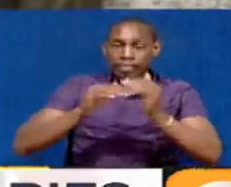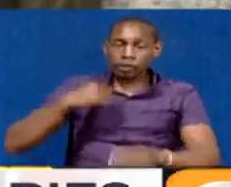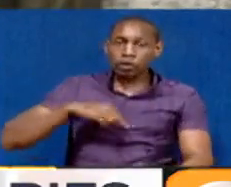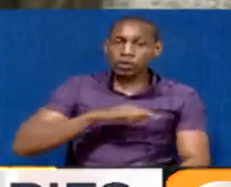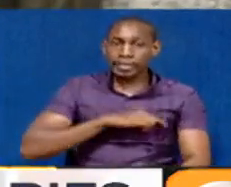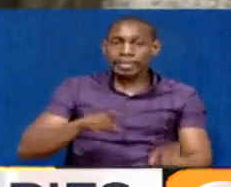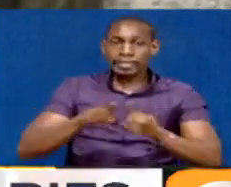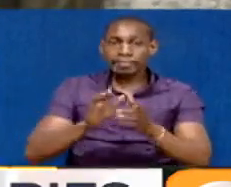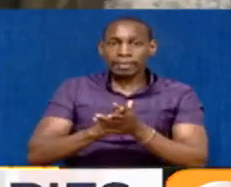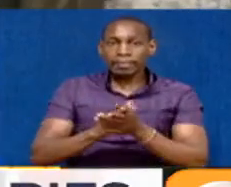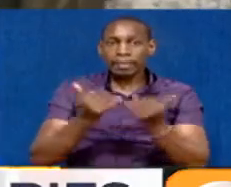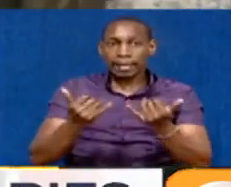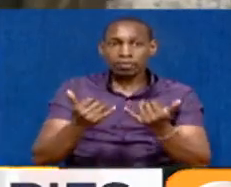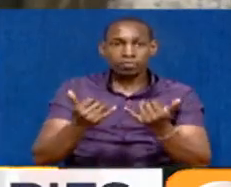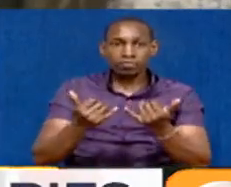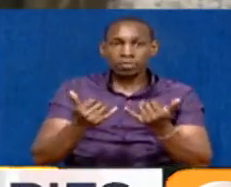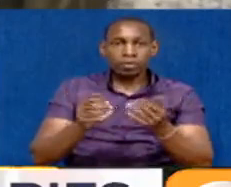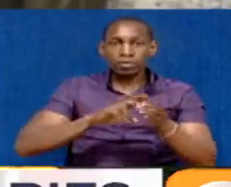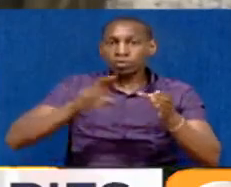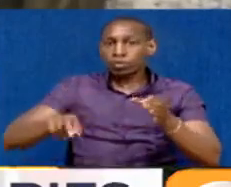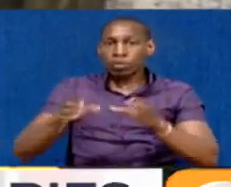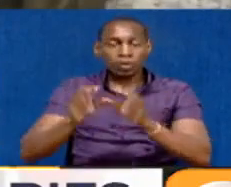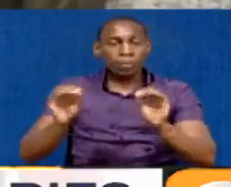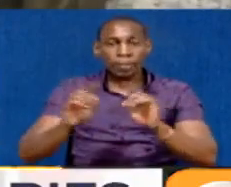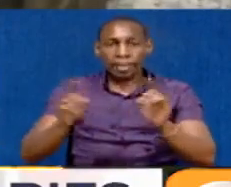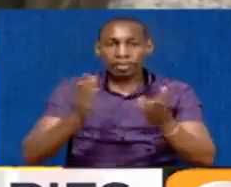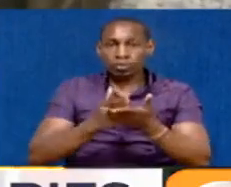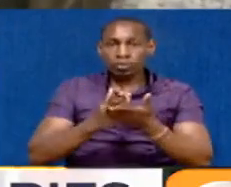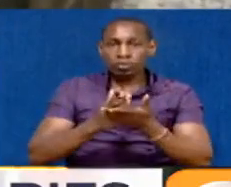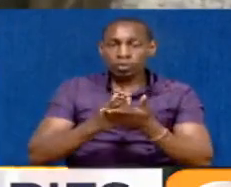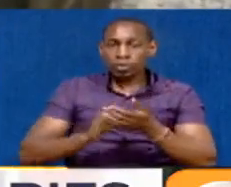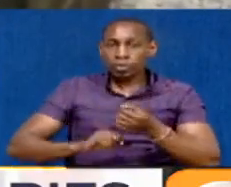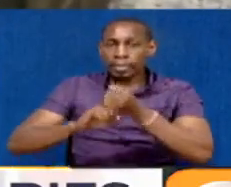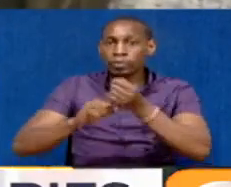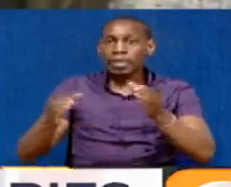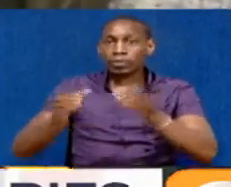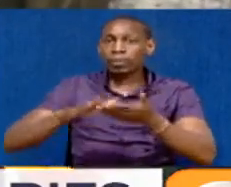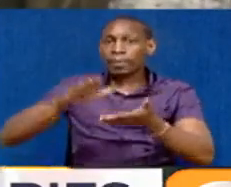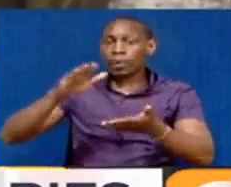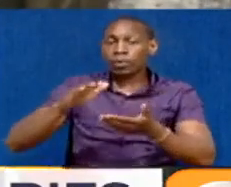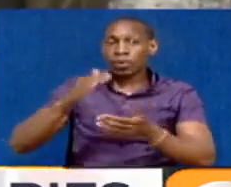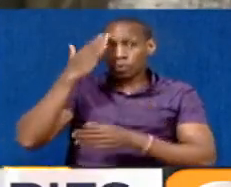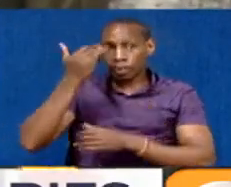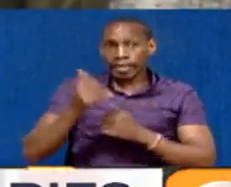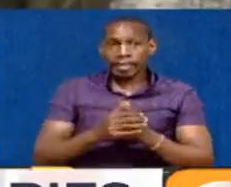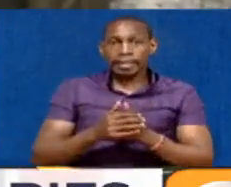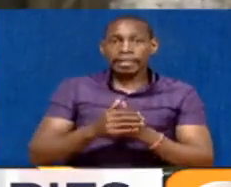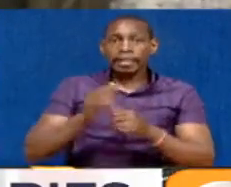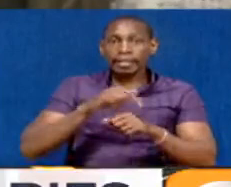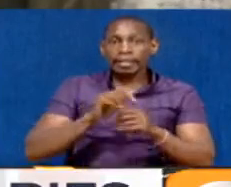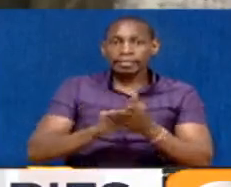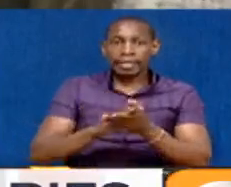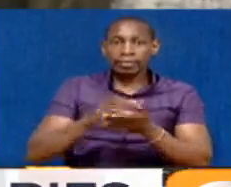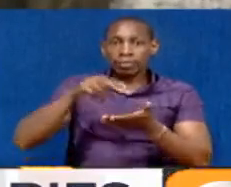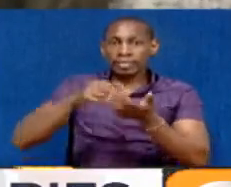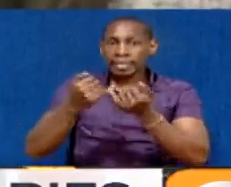us. Let us move away from the party, but let us even build the party more. So that, because when we go to